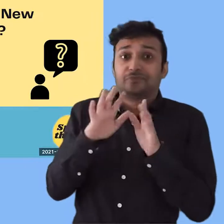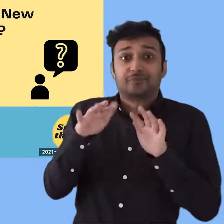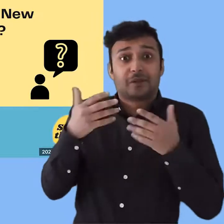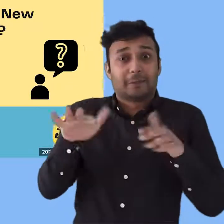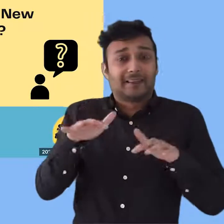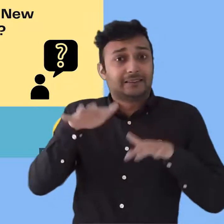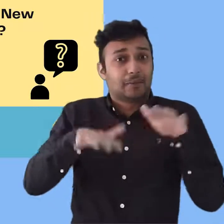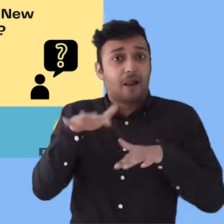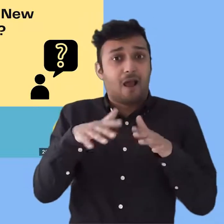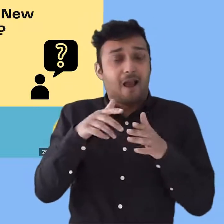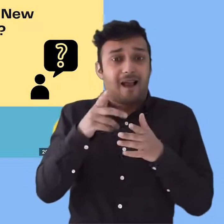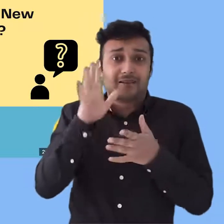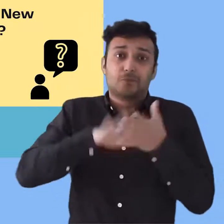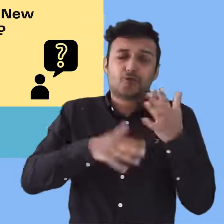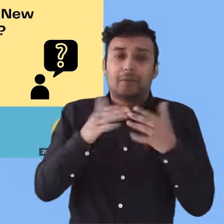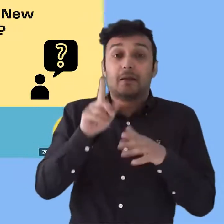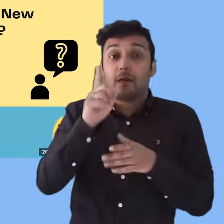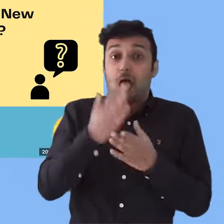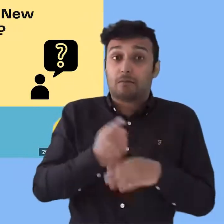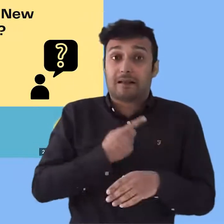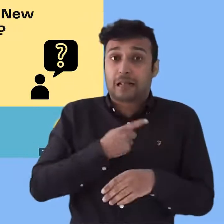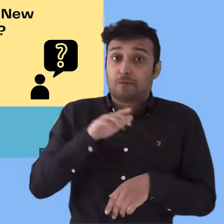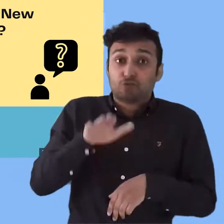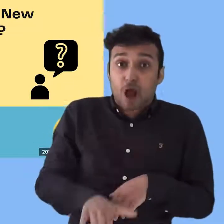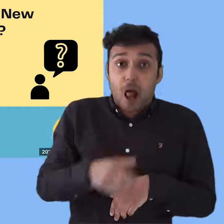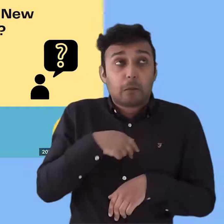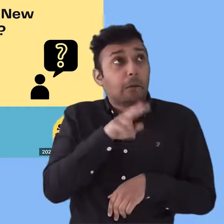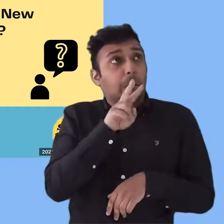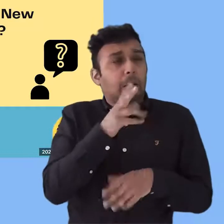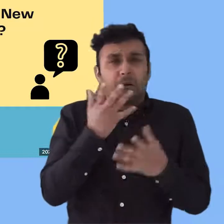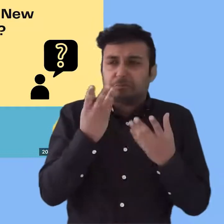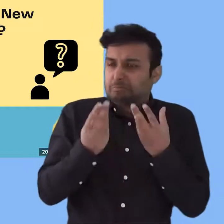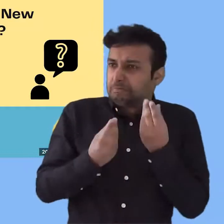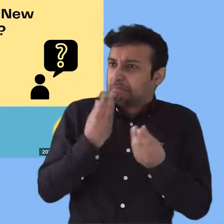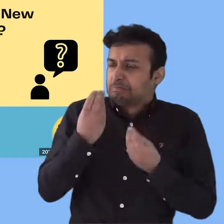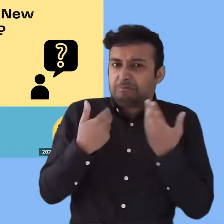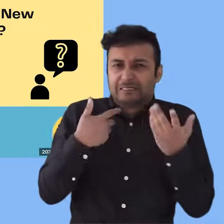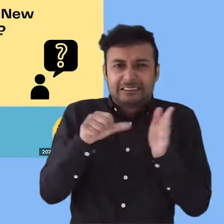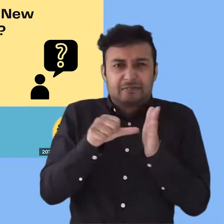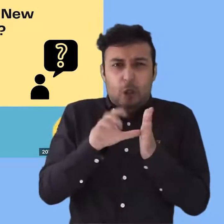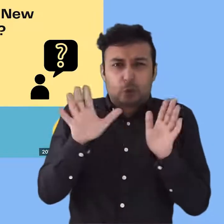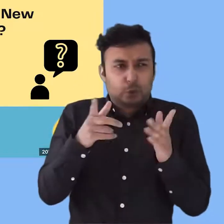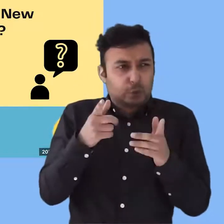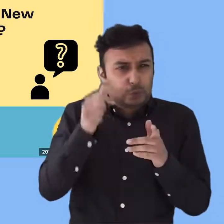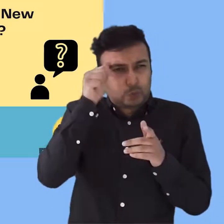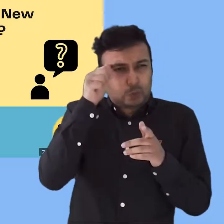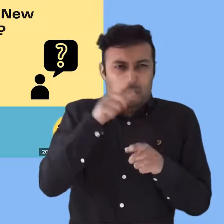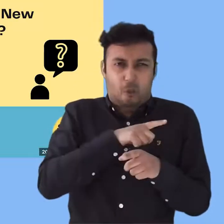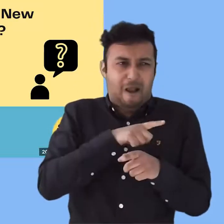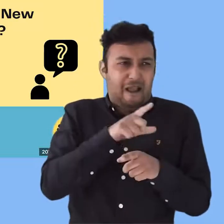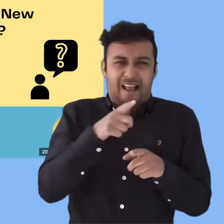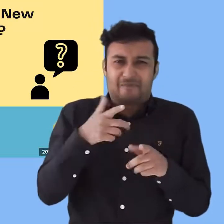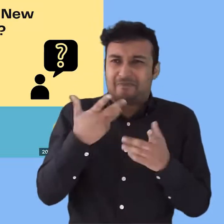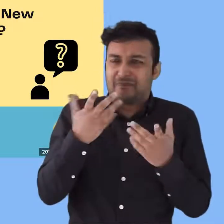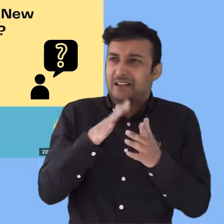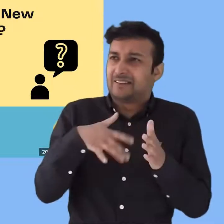think, why does this not feel right? Why do I feel embarrassed? This feels all icky. We don't have, minoritized children don't have the